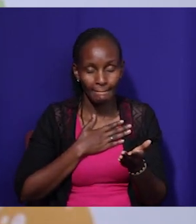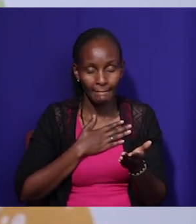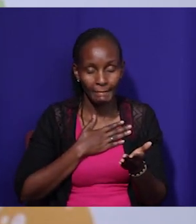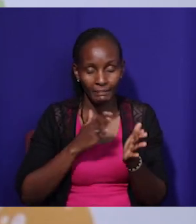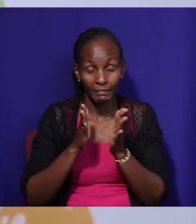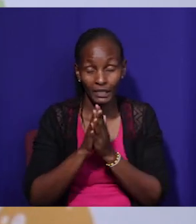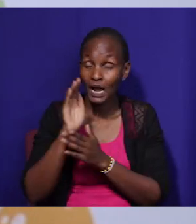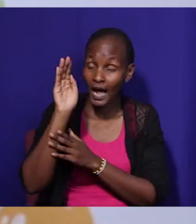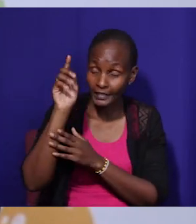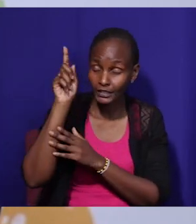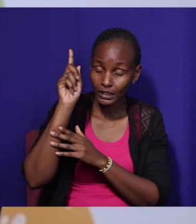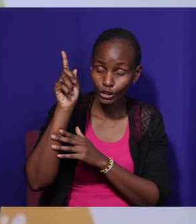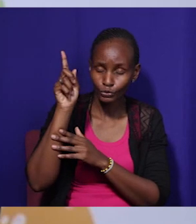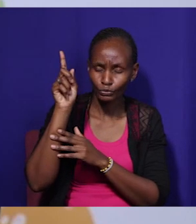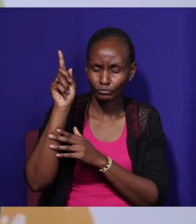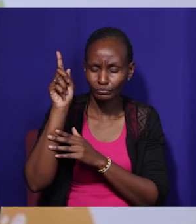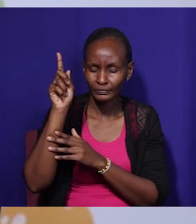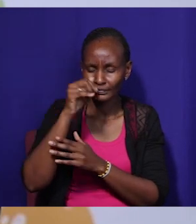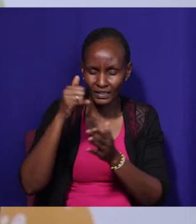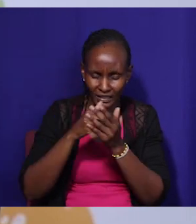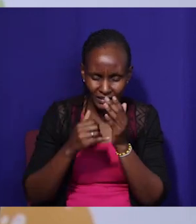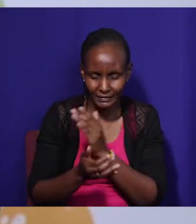And I ask you this morning, Lord,